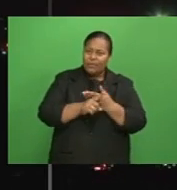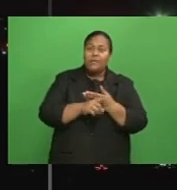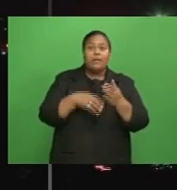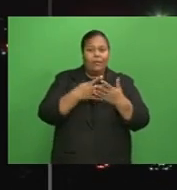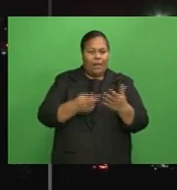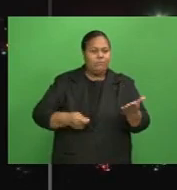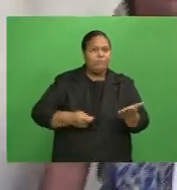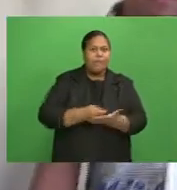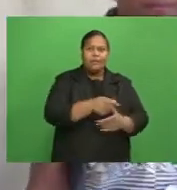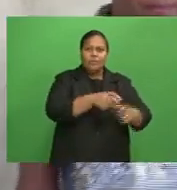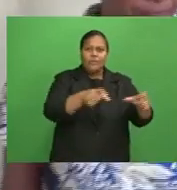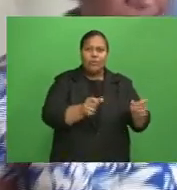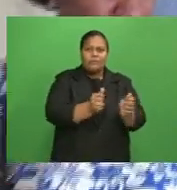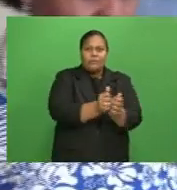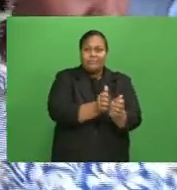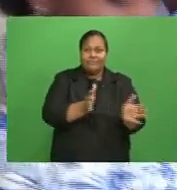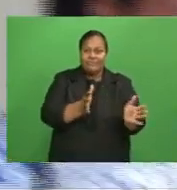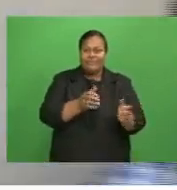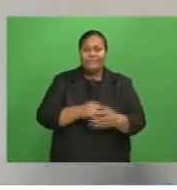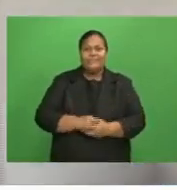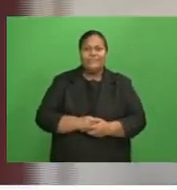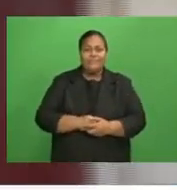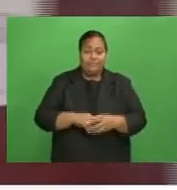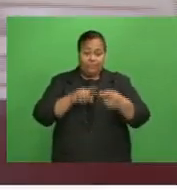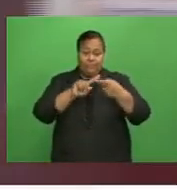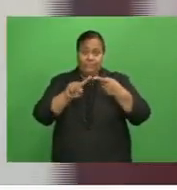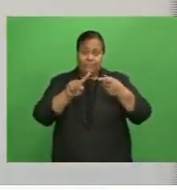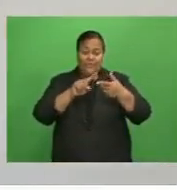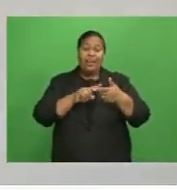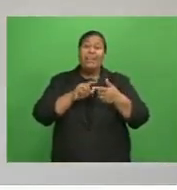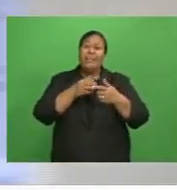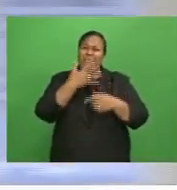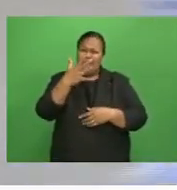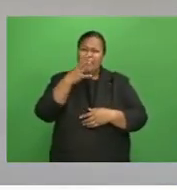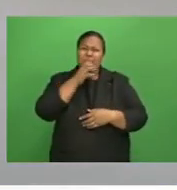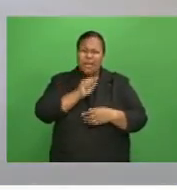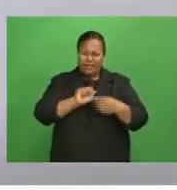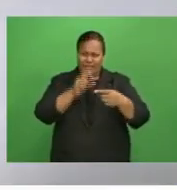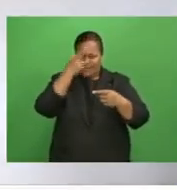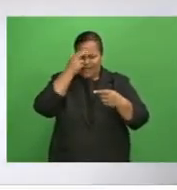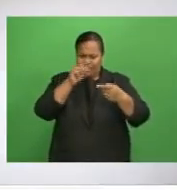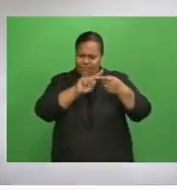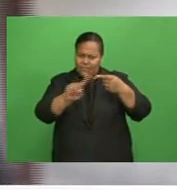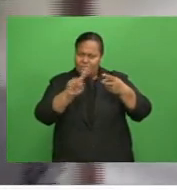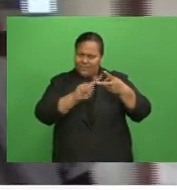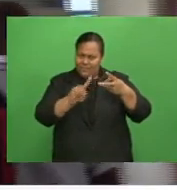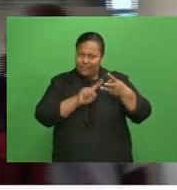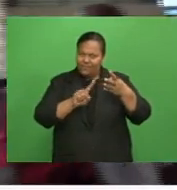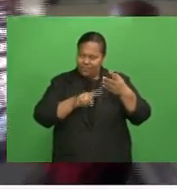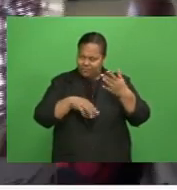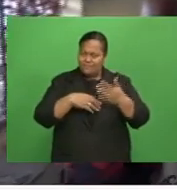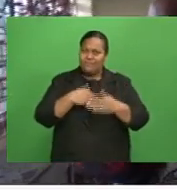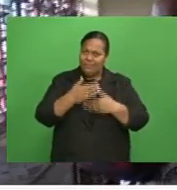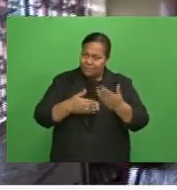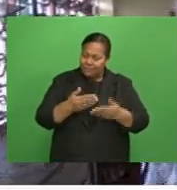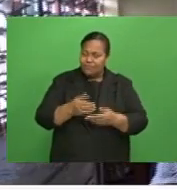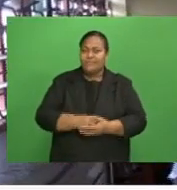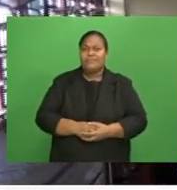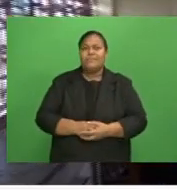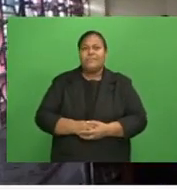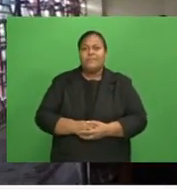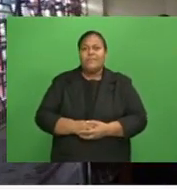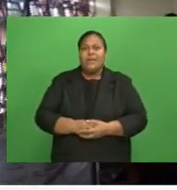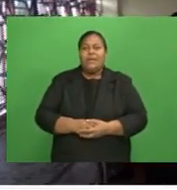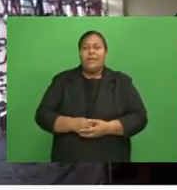bailed. Sevenai Narongi ka Meli Tukana ma Foa Korosaya Inoke Nangata and Chokaveti Rambuku appeared